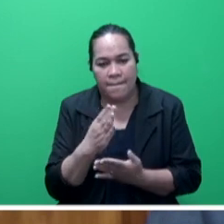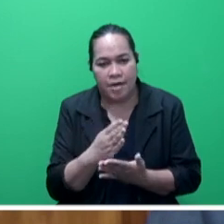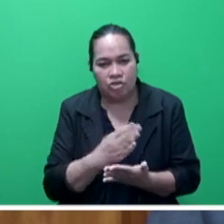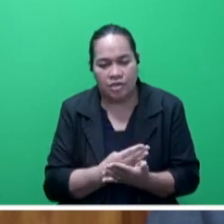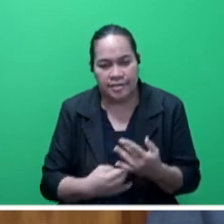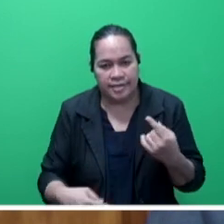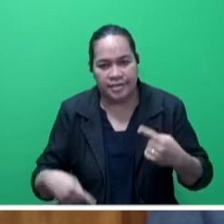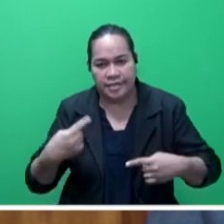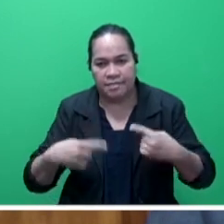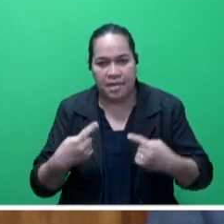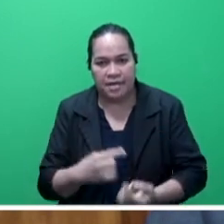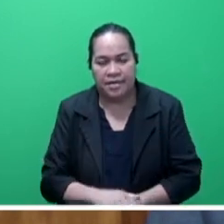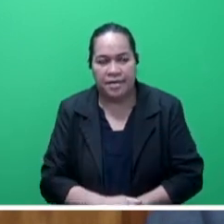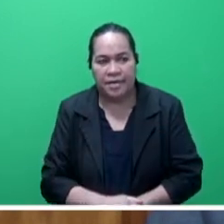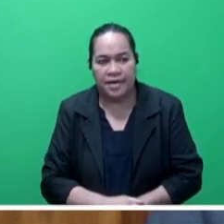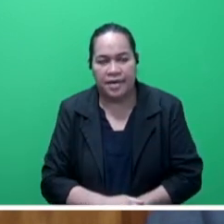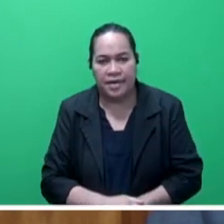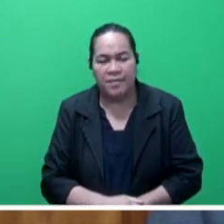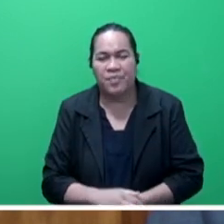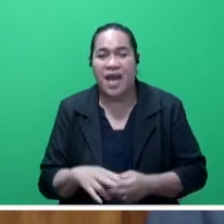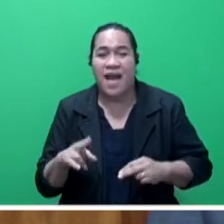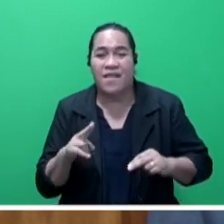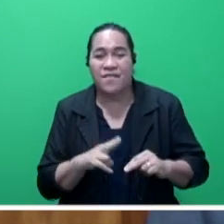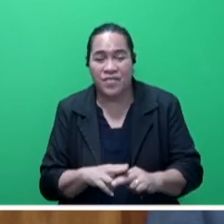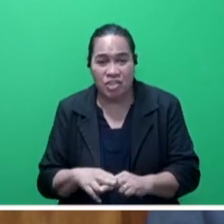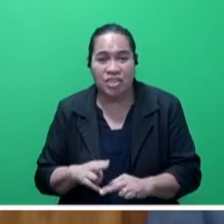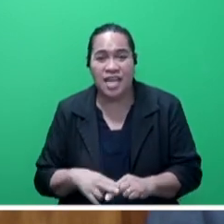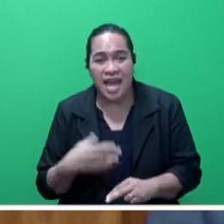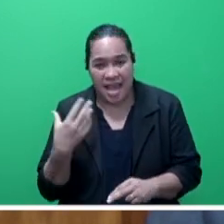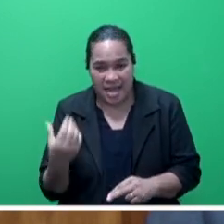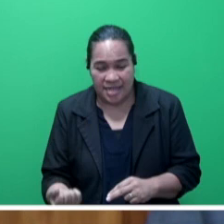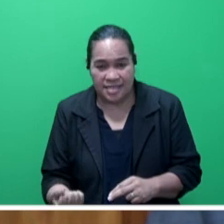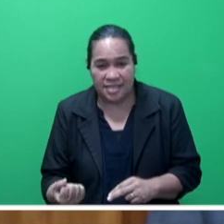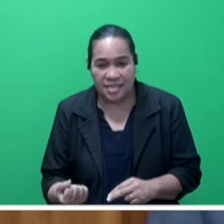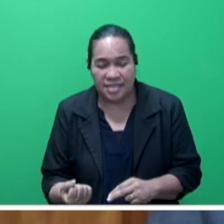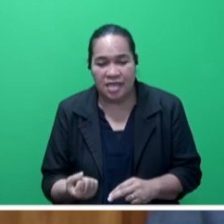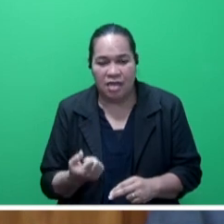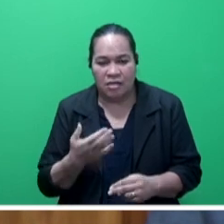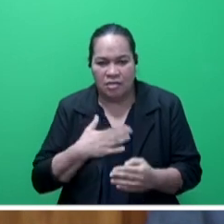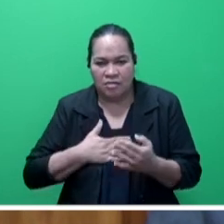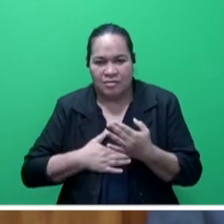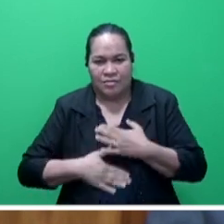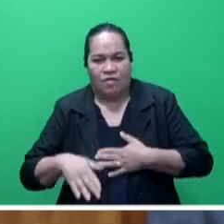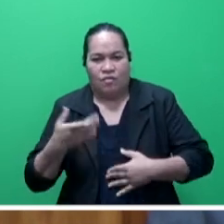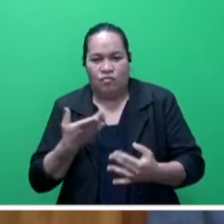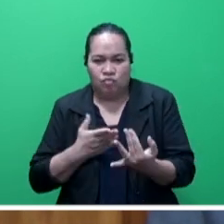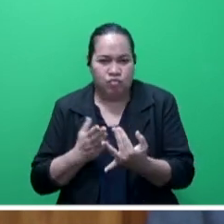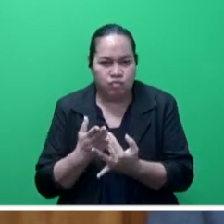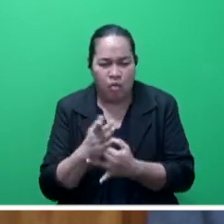debate. Mr. Speaker, sir, Fiji has weathered the most difficult